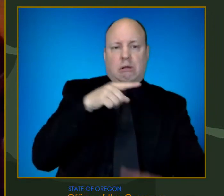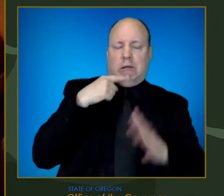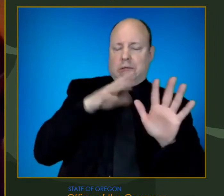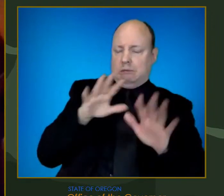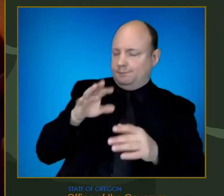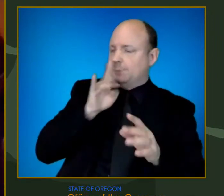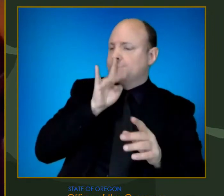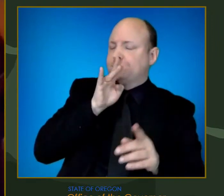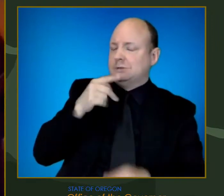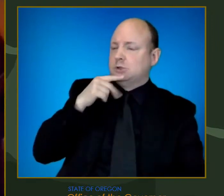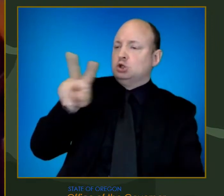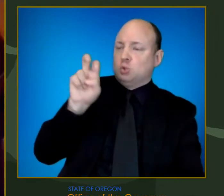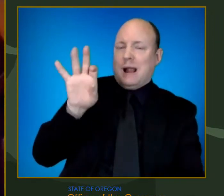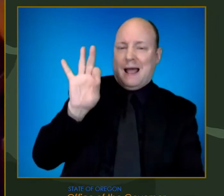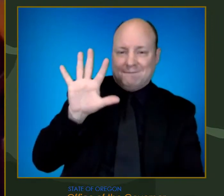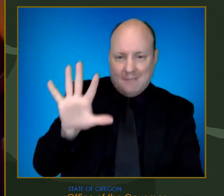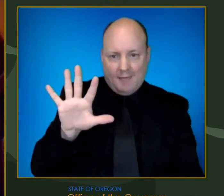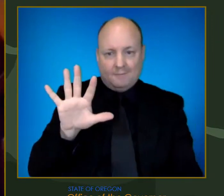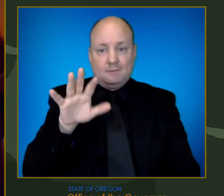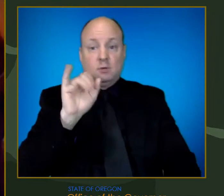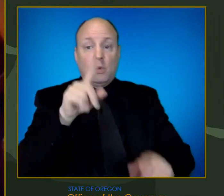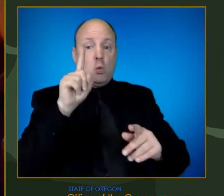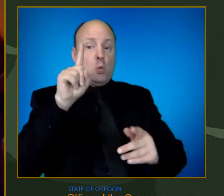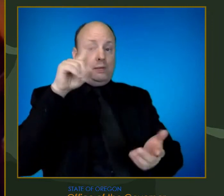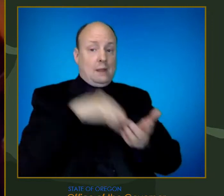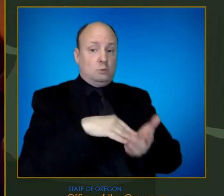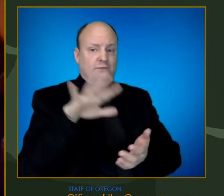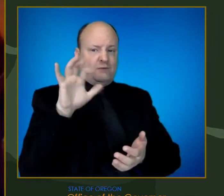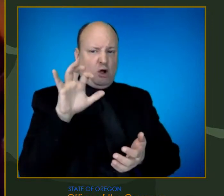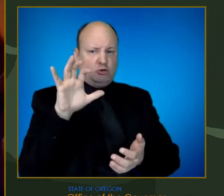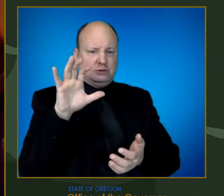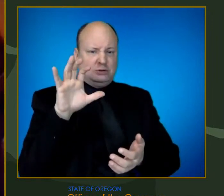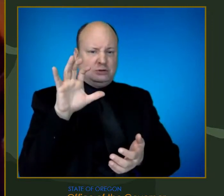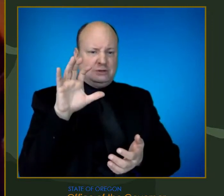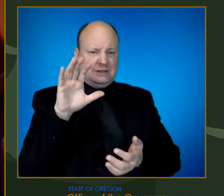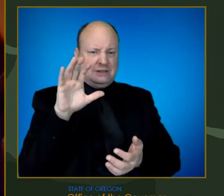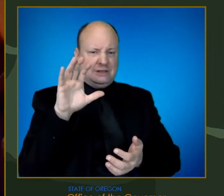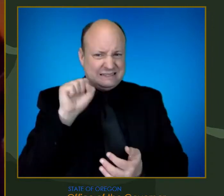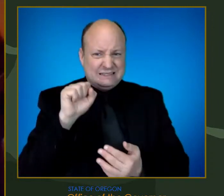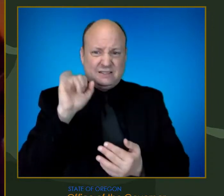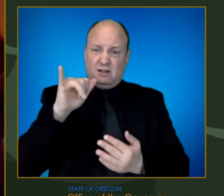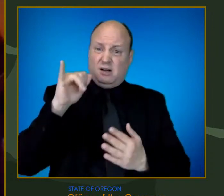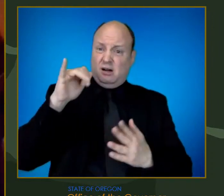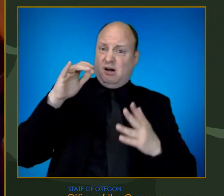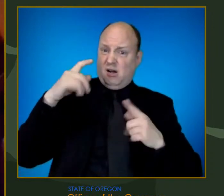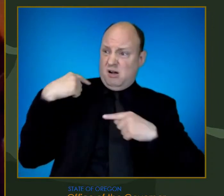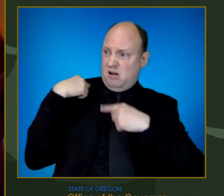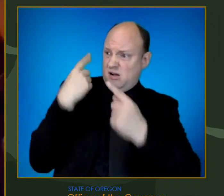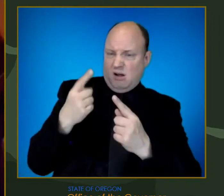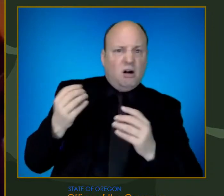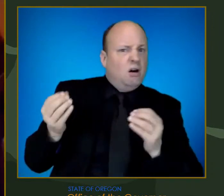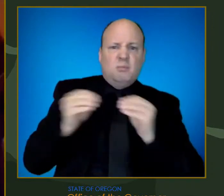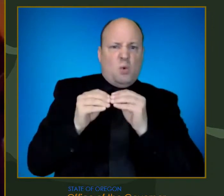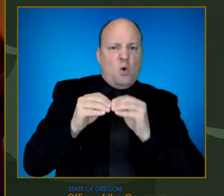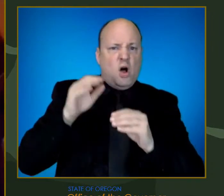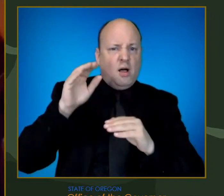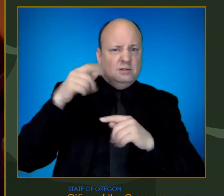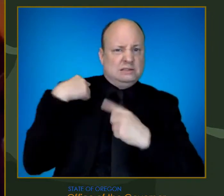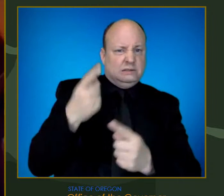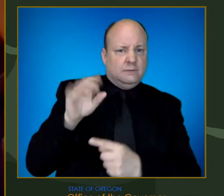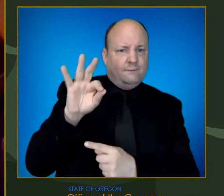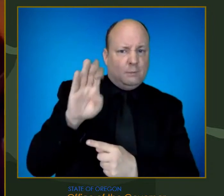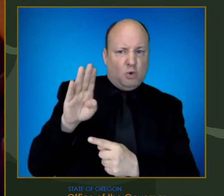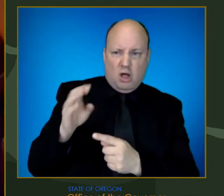1,500 cases, the highest 2-day total since early February. And in our most recent report, covering the week of April